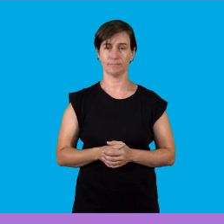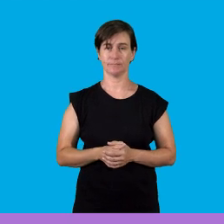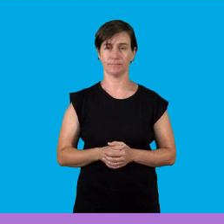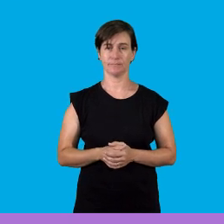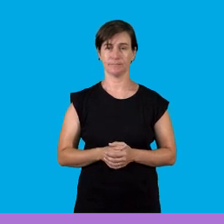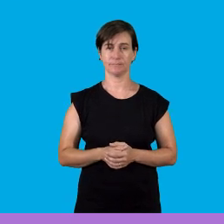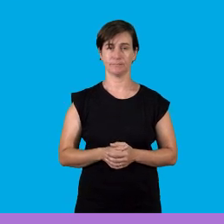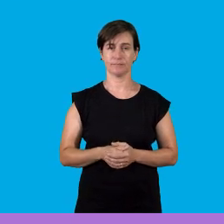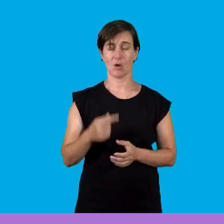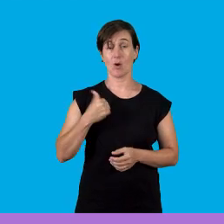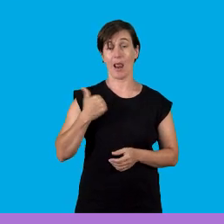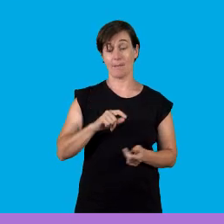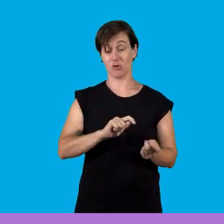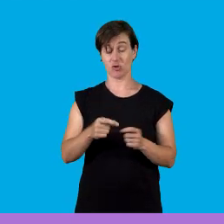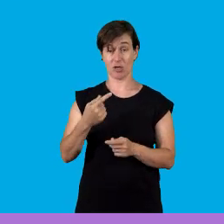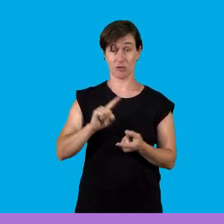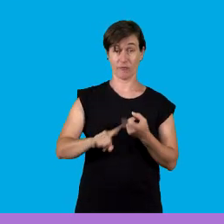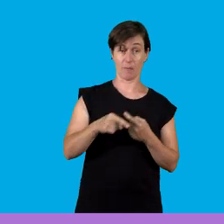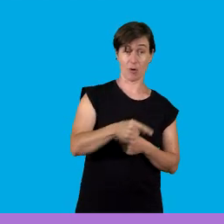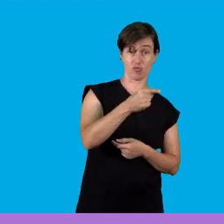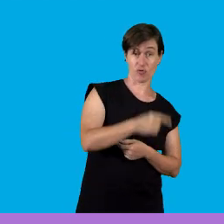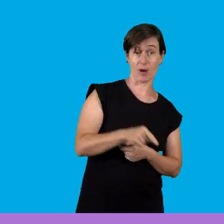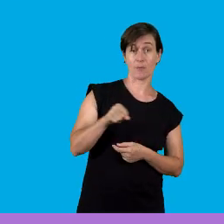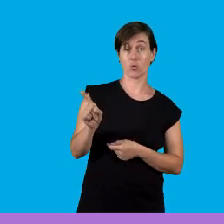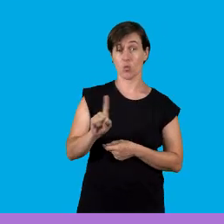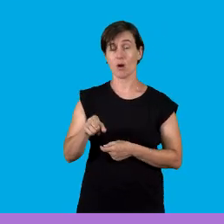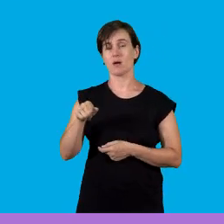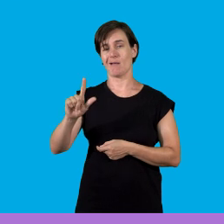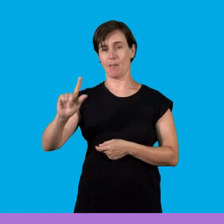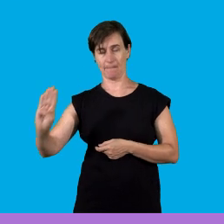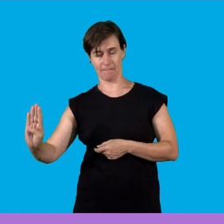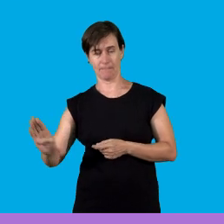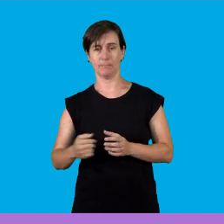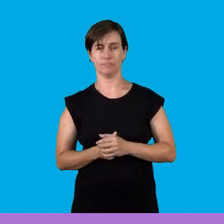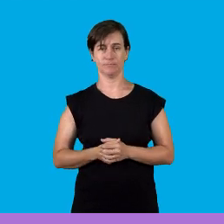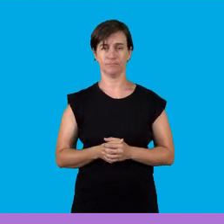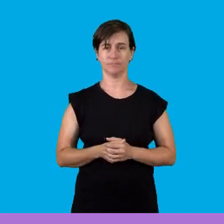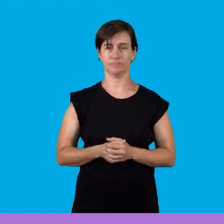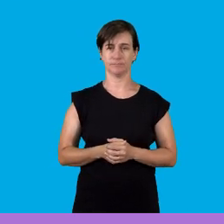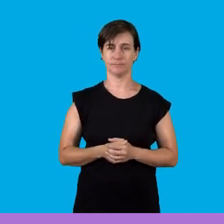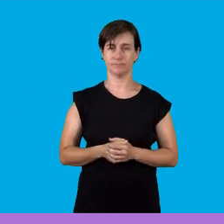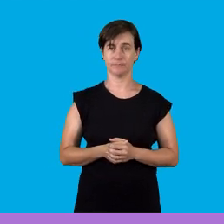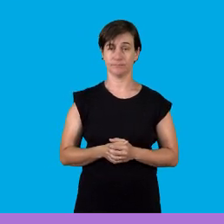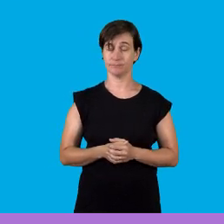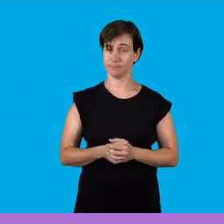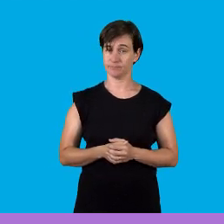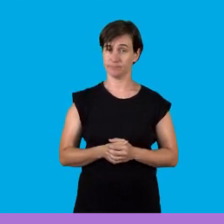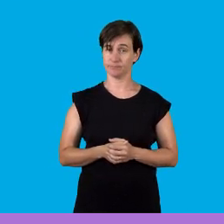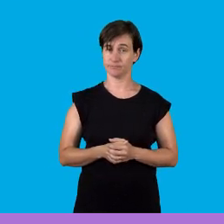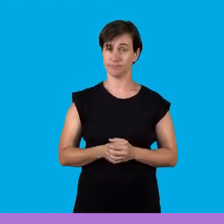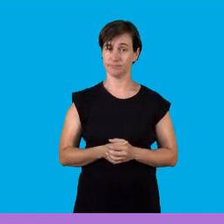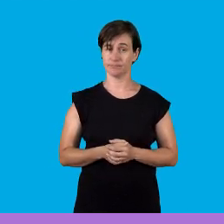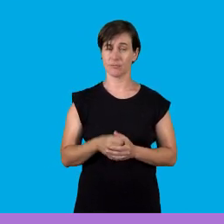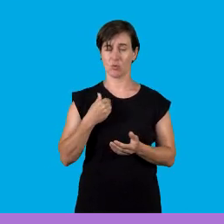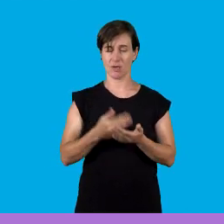453 grams in order for us to convert from the grams now to pounds, as we indicated in the question there. Are we